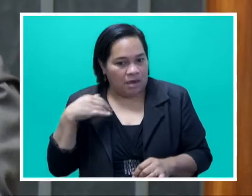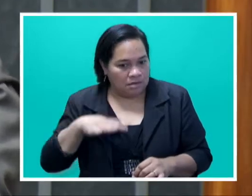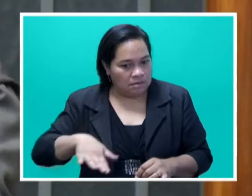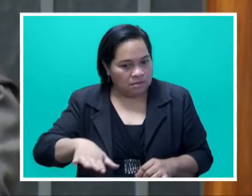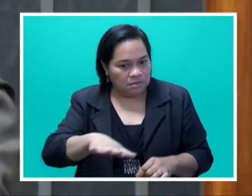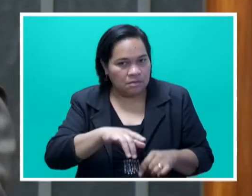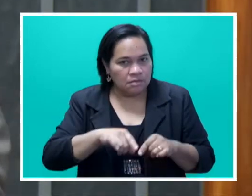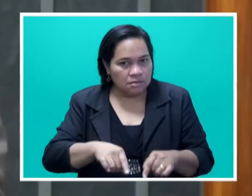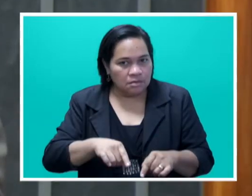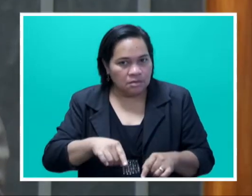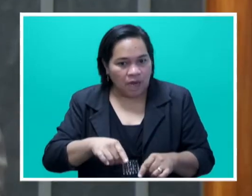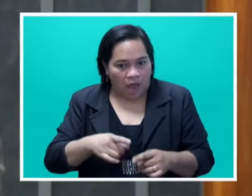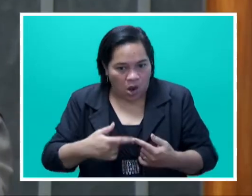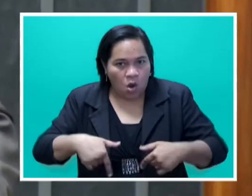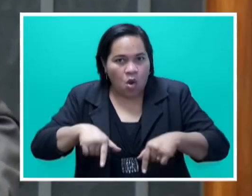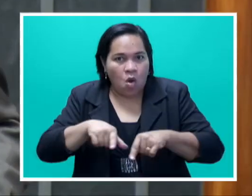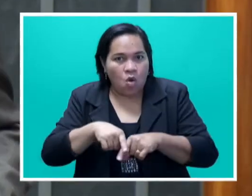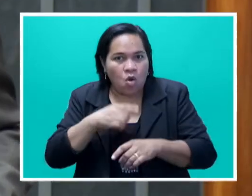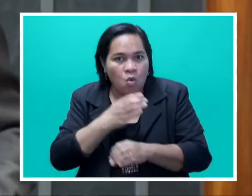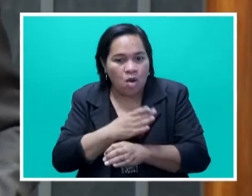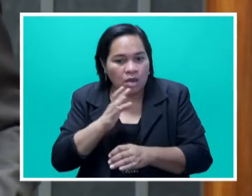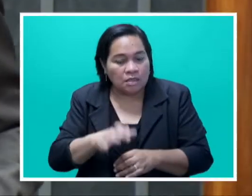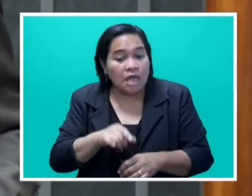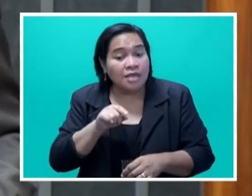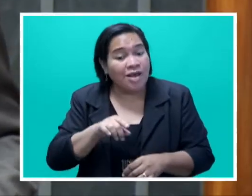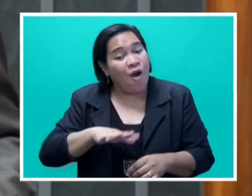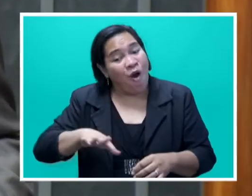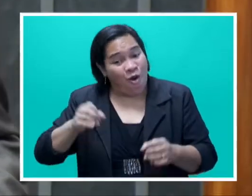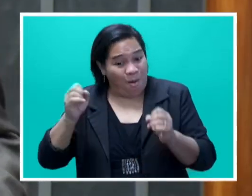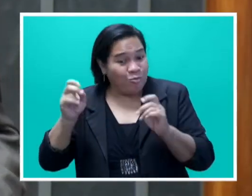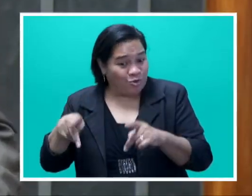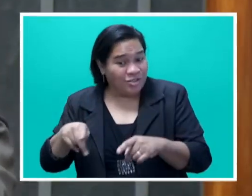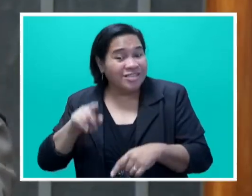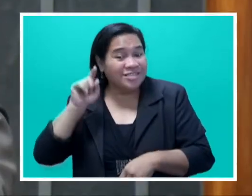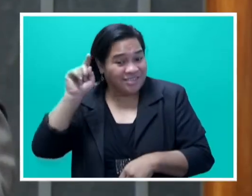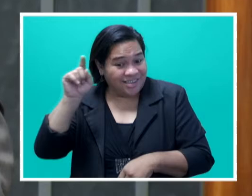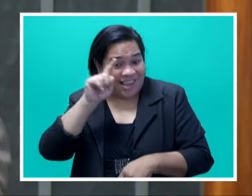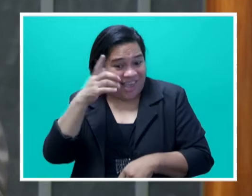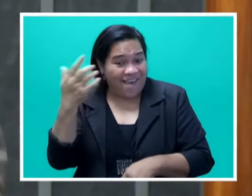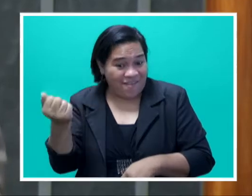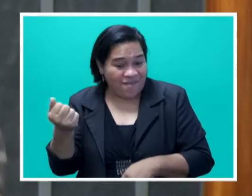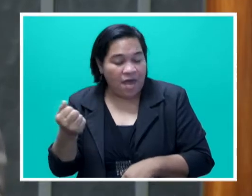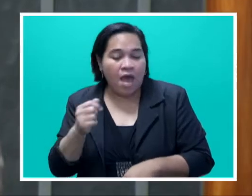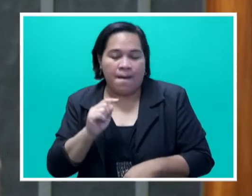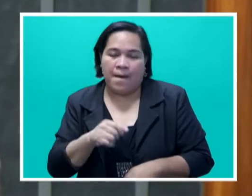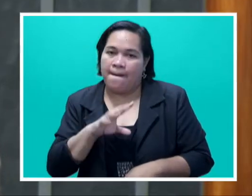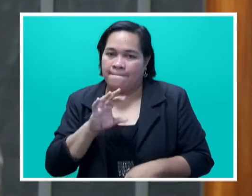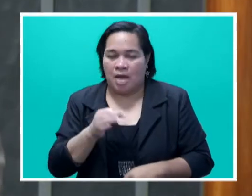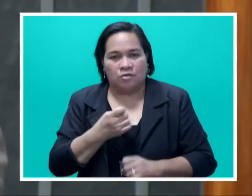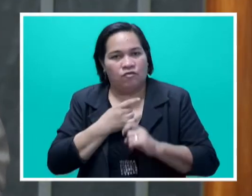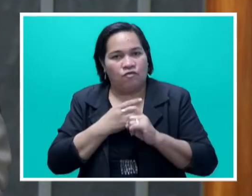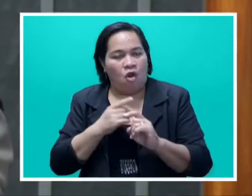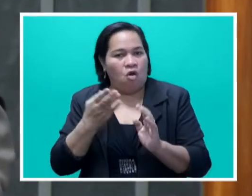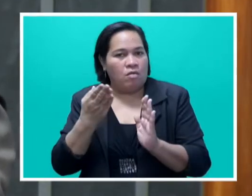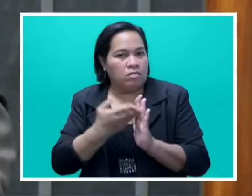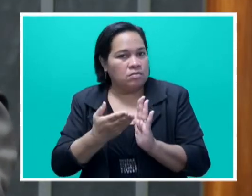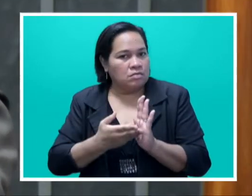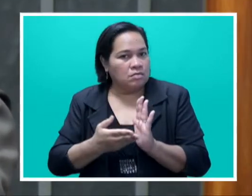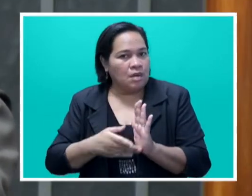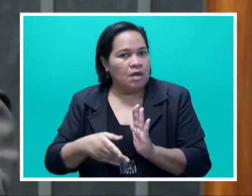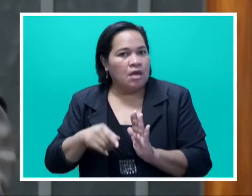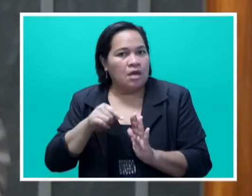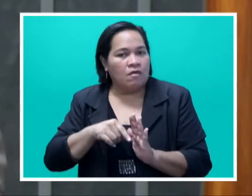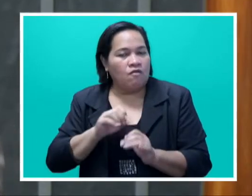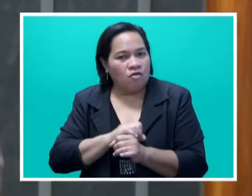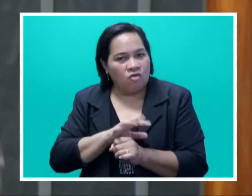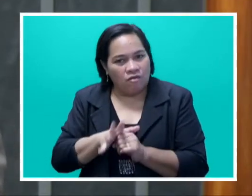overseas job schemes, that all these opportunities will come with health protocol. This is a policy, Mr. Speaker, from